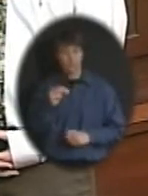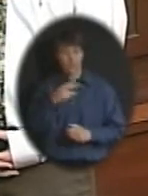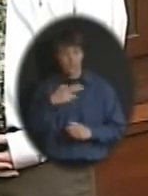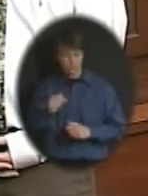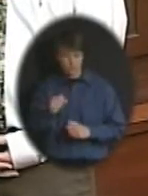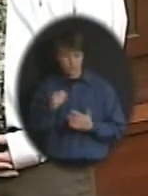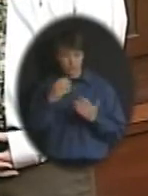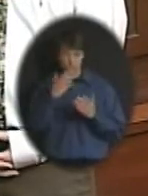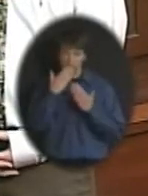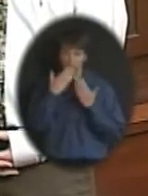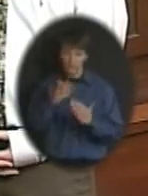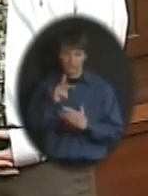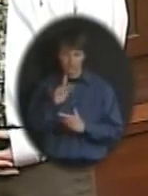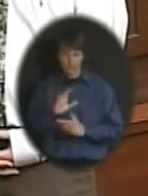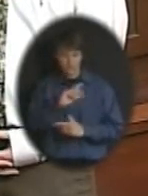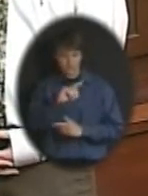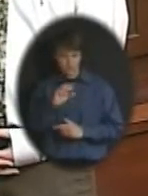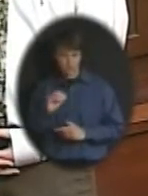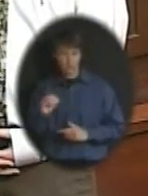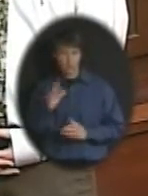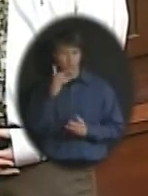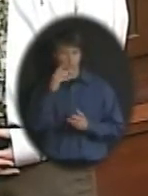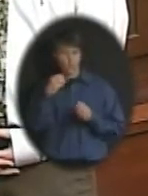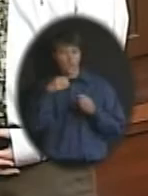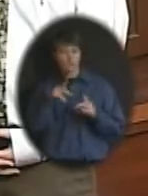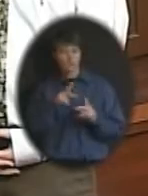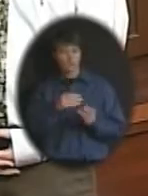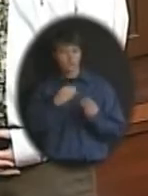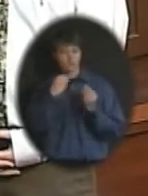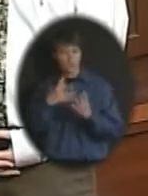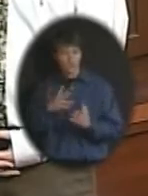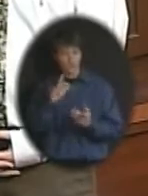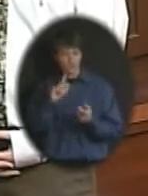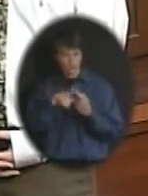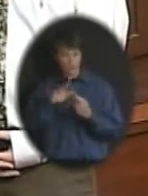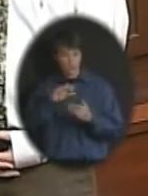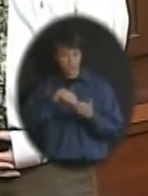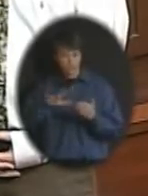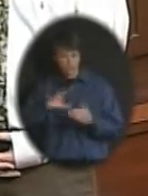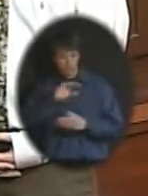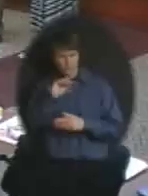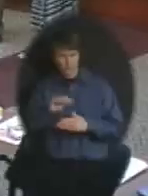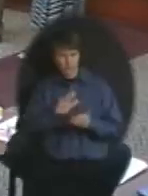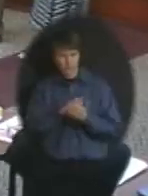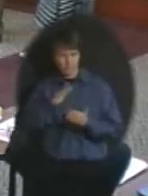thank the Kansas City Zoo for the opportunities you provide to our students in the Olathe Public Schools. Thank you.